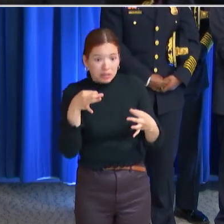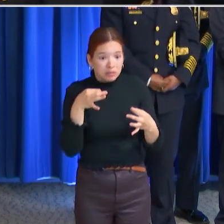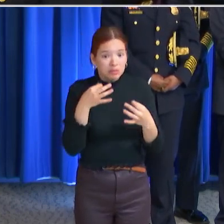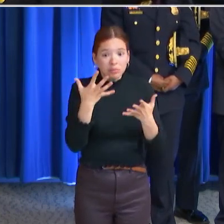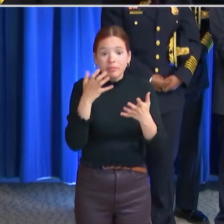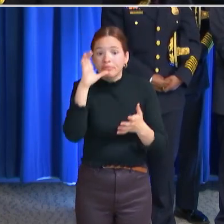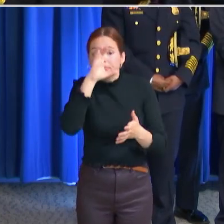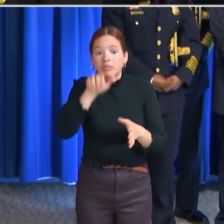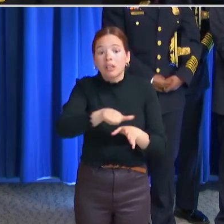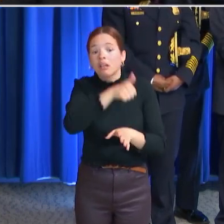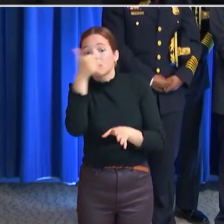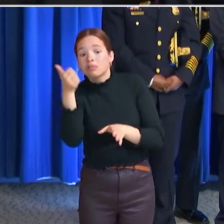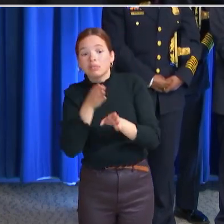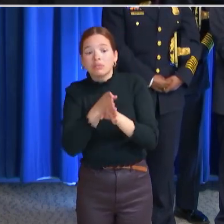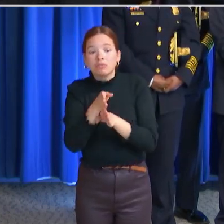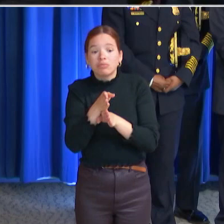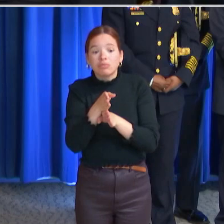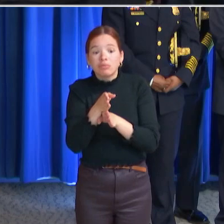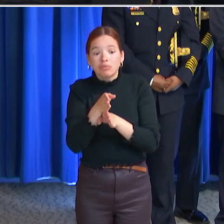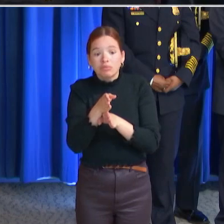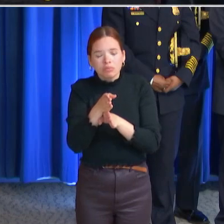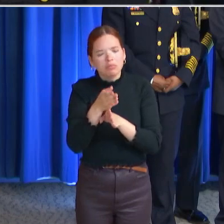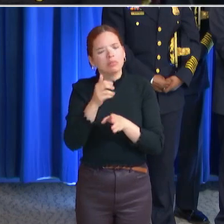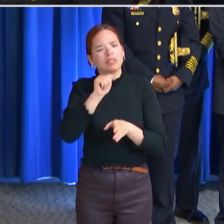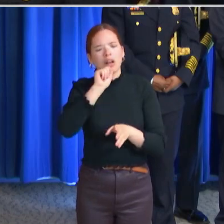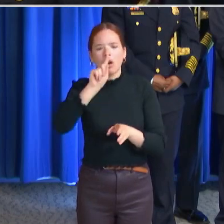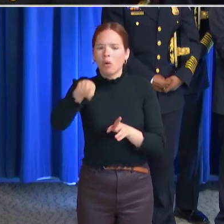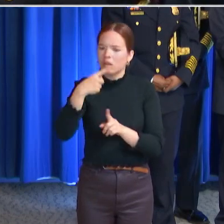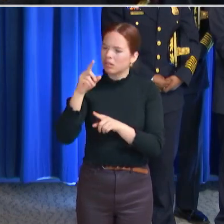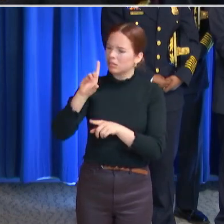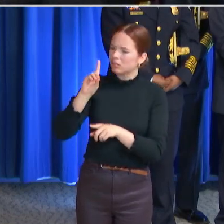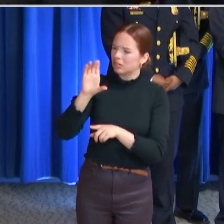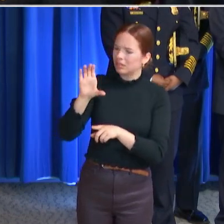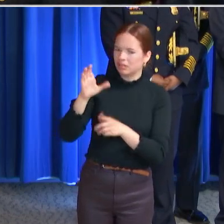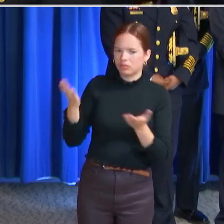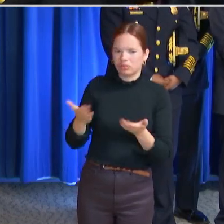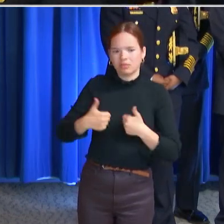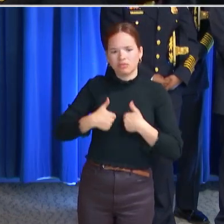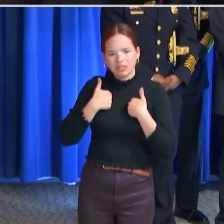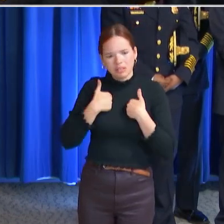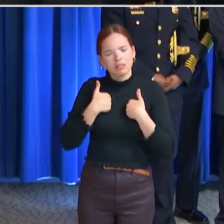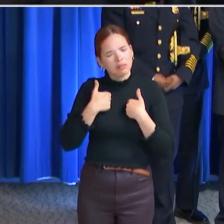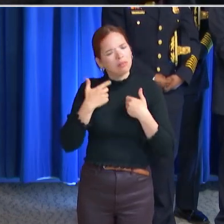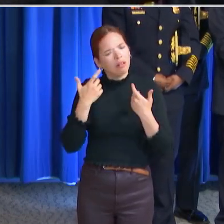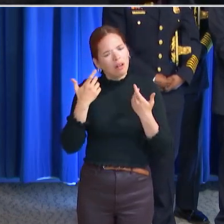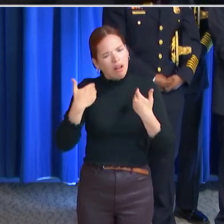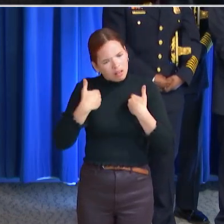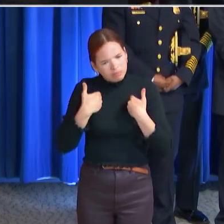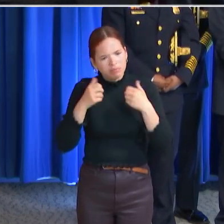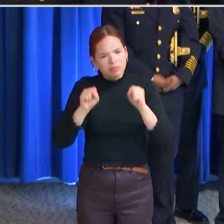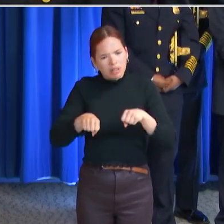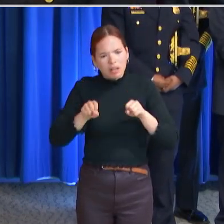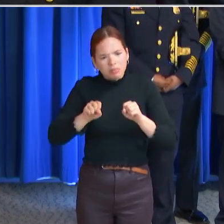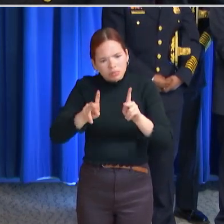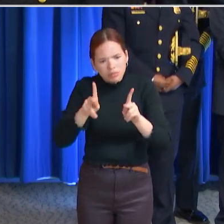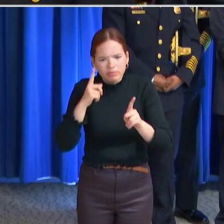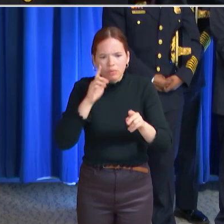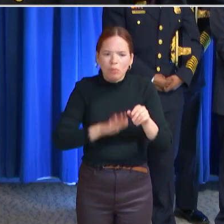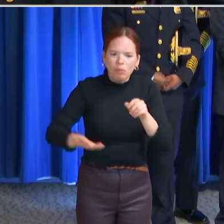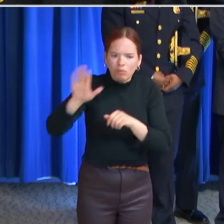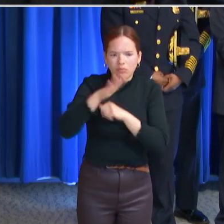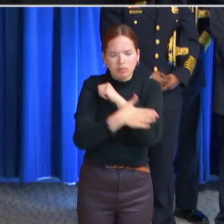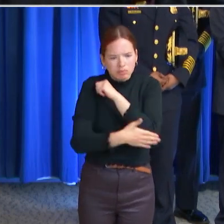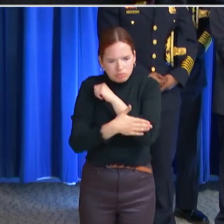back not just to Washingtonians, but to our entire nation. So I know that the chief